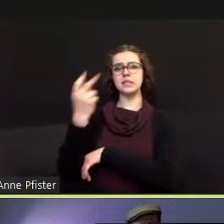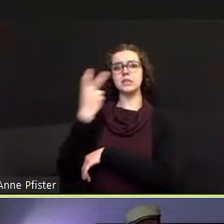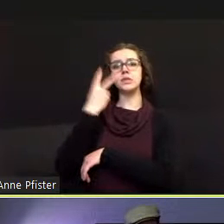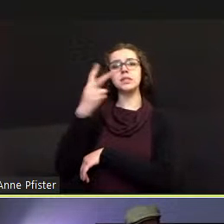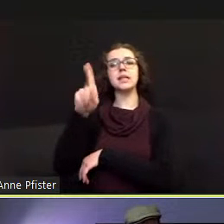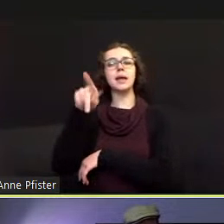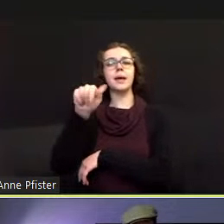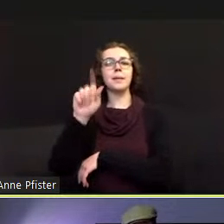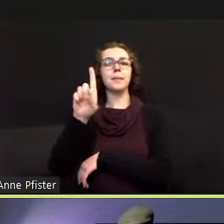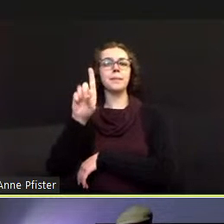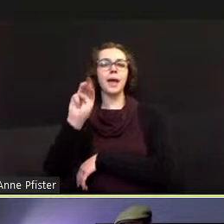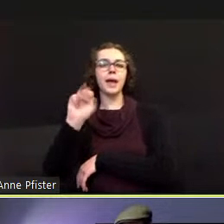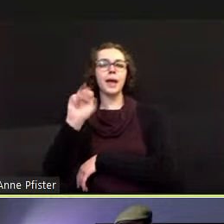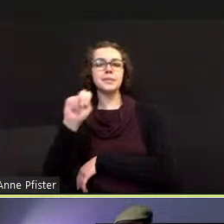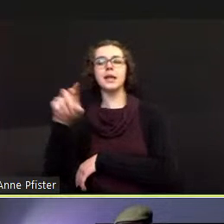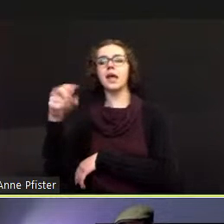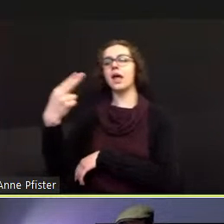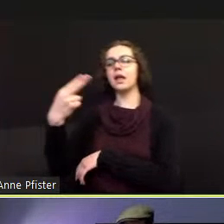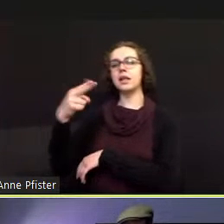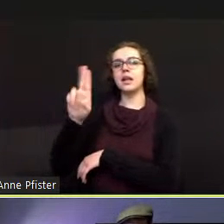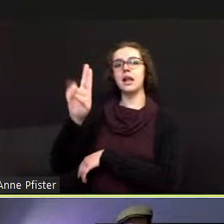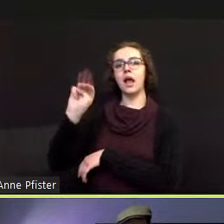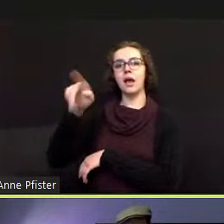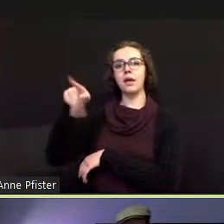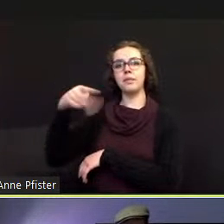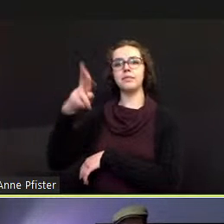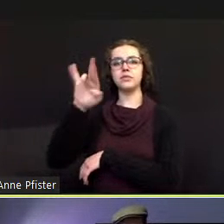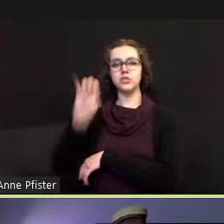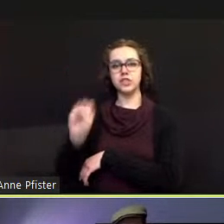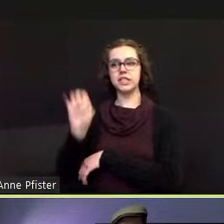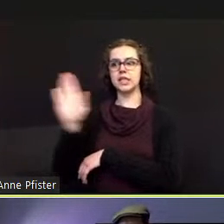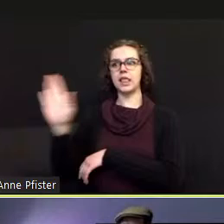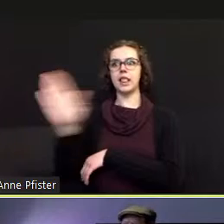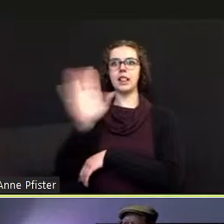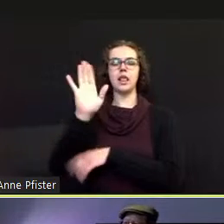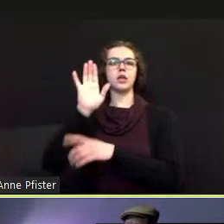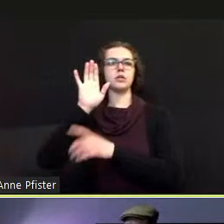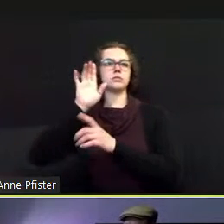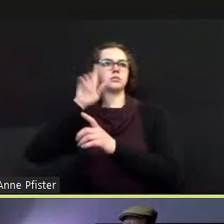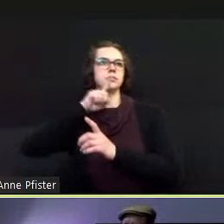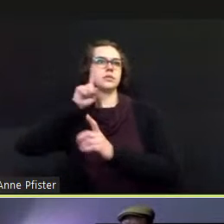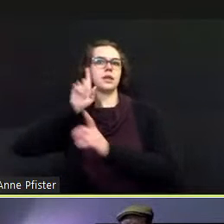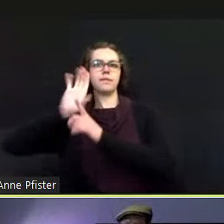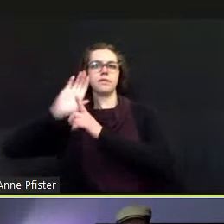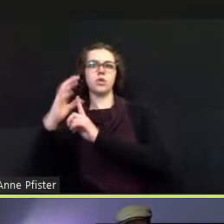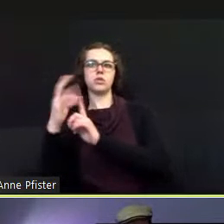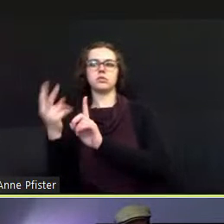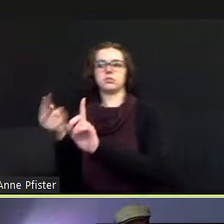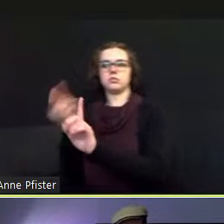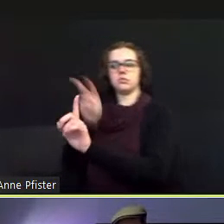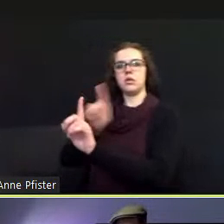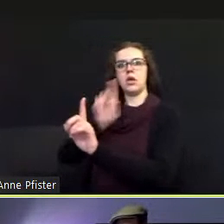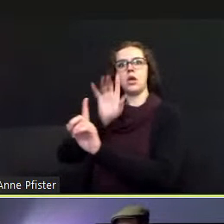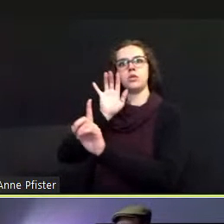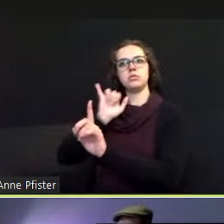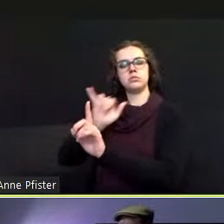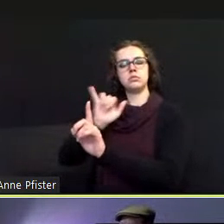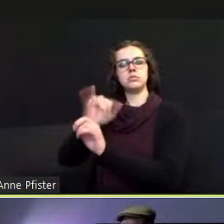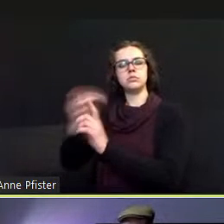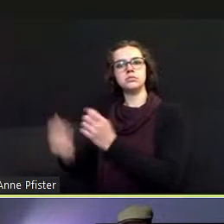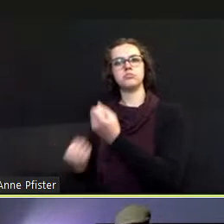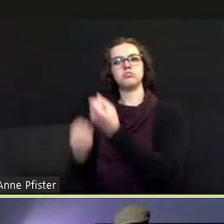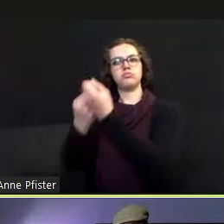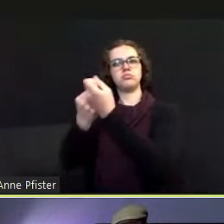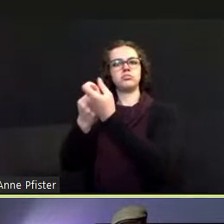Padman Humphreys and some other folks' model of cultural deafness was really being promoted in opposition to a pathological